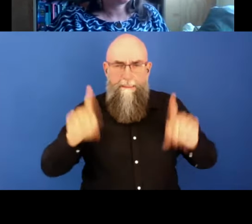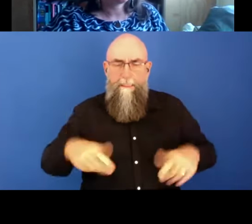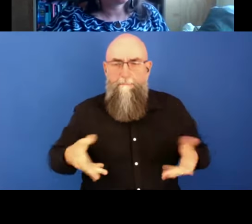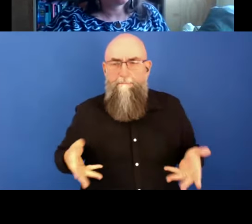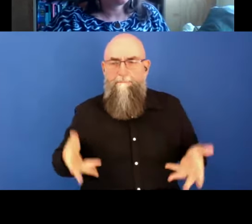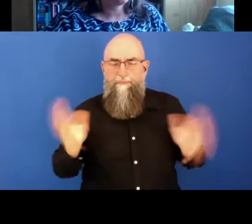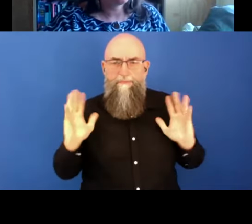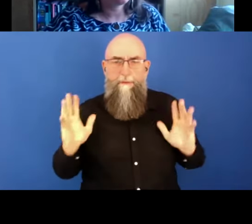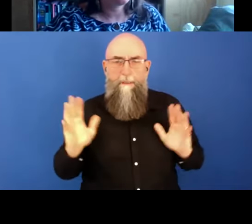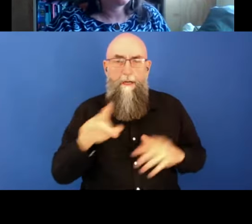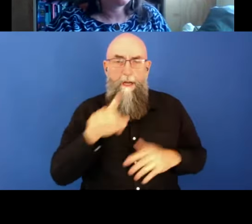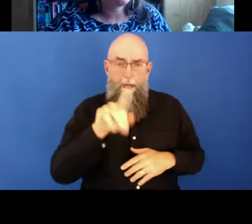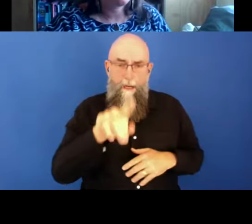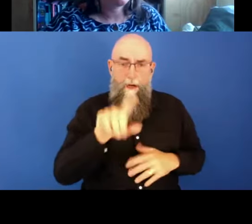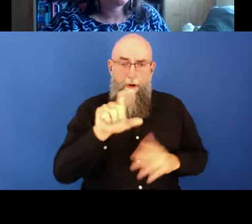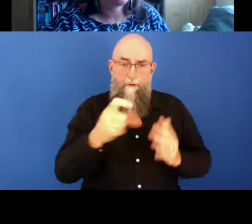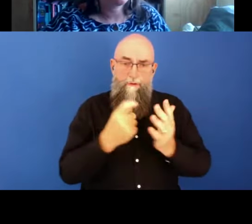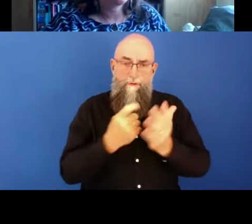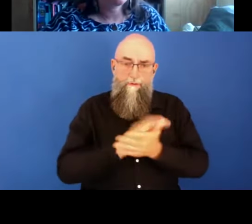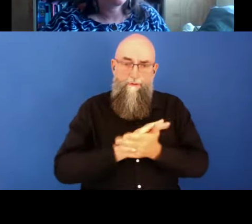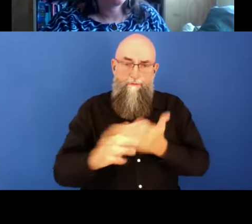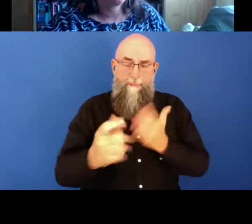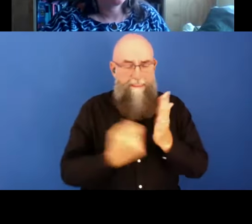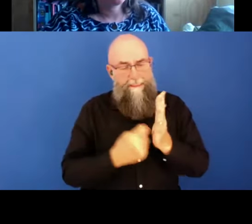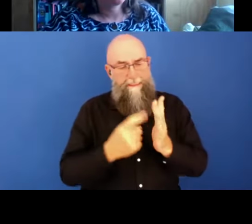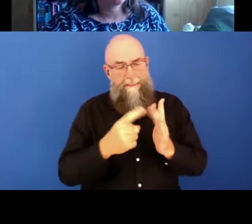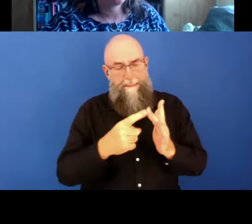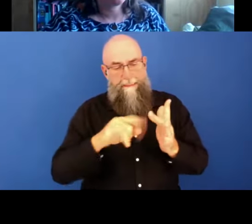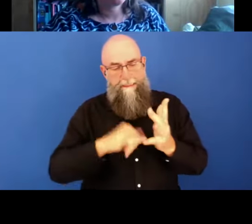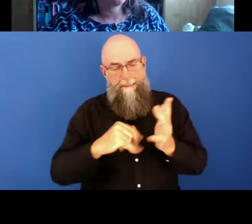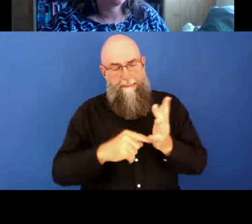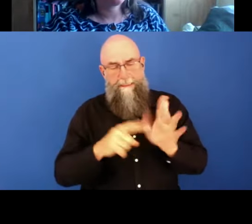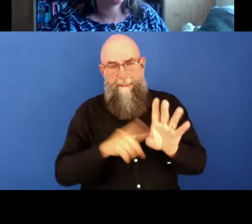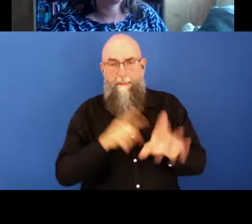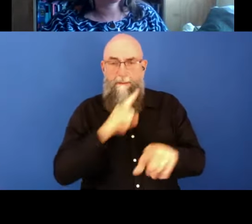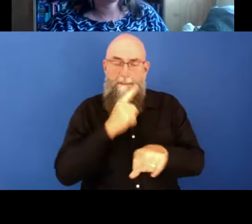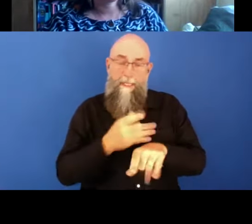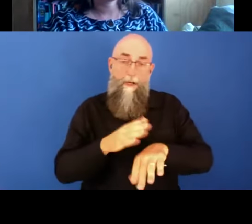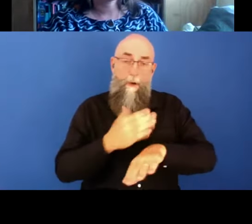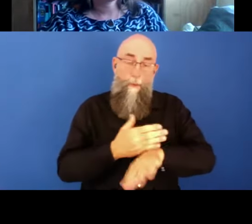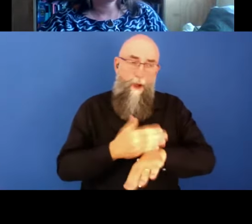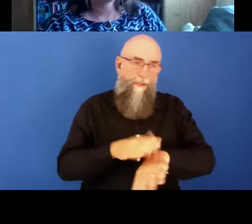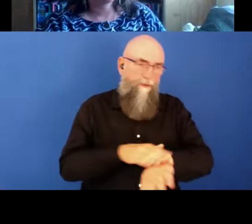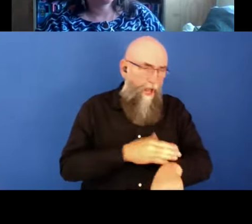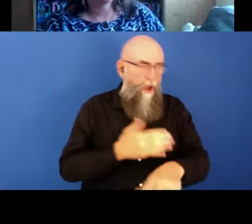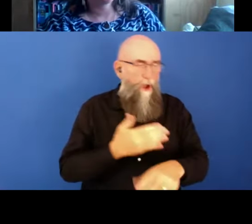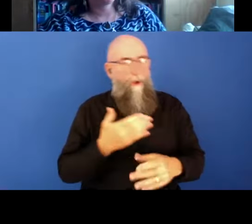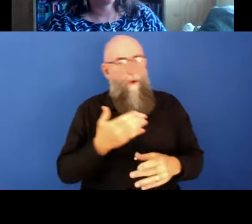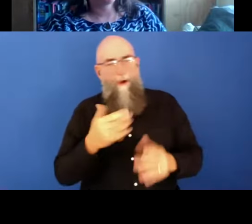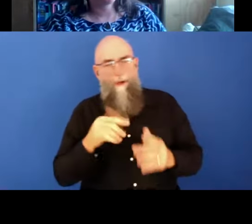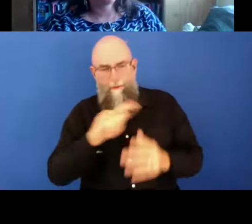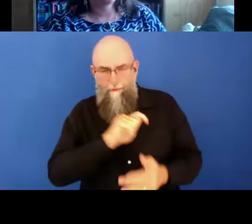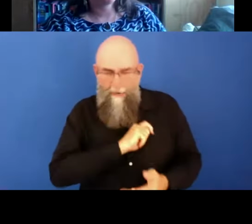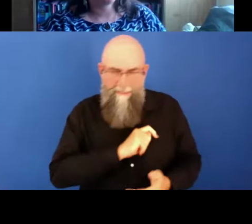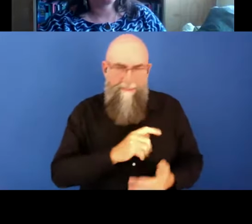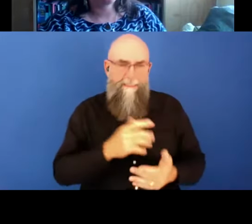um the you mentioned words like slow and trust and process and co-design and unknown